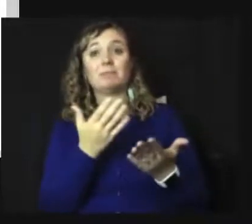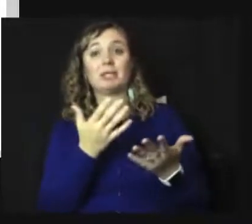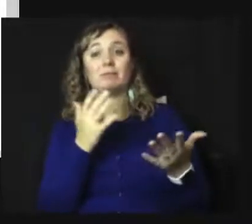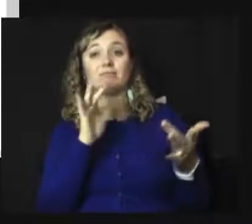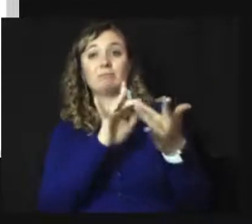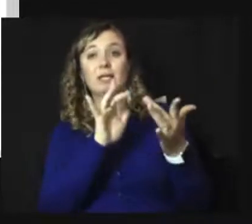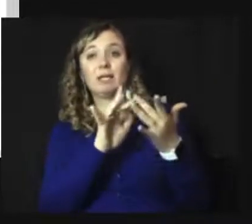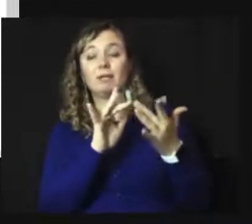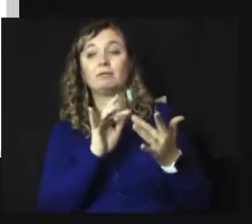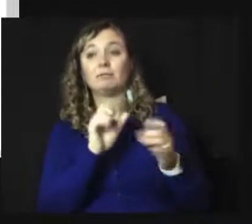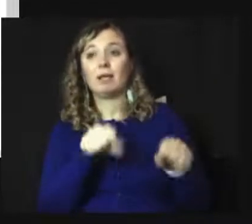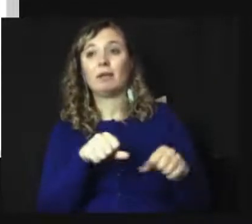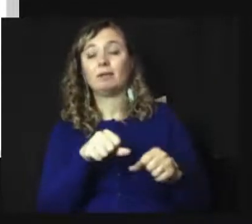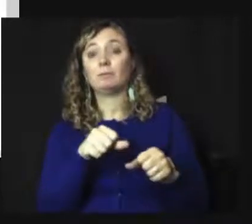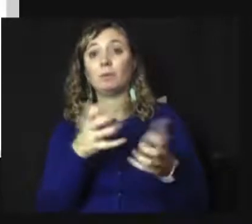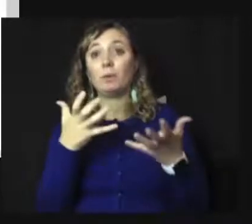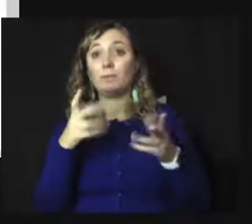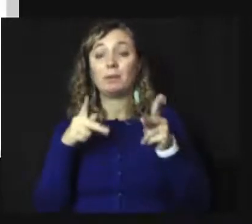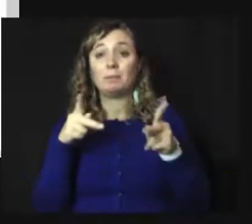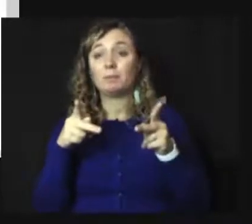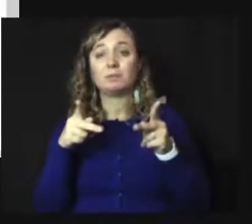stories.